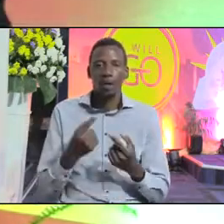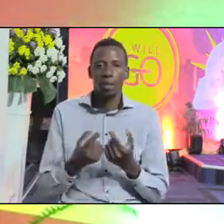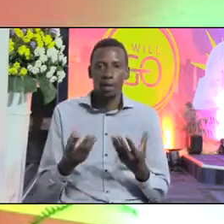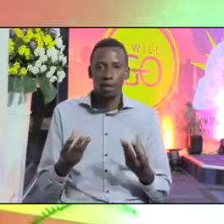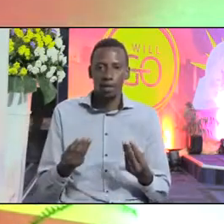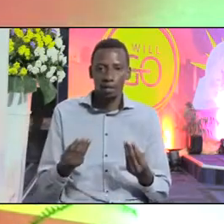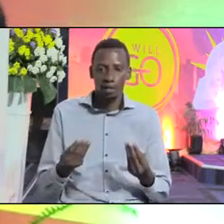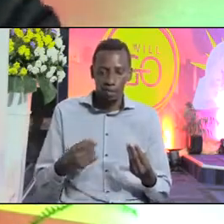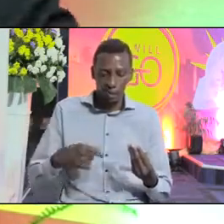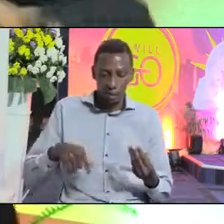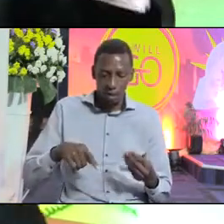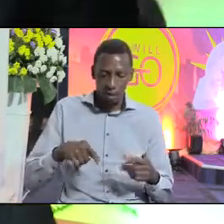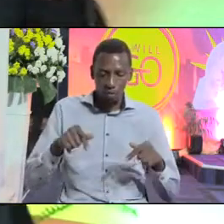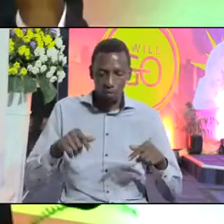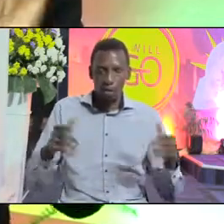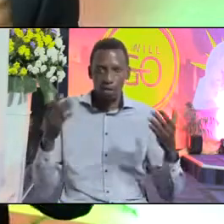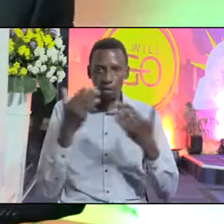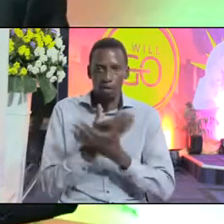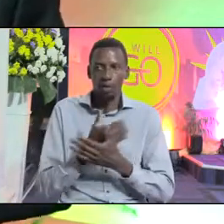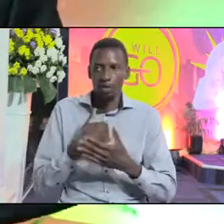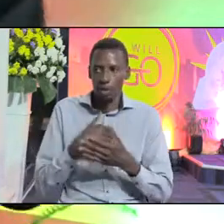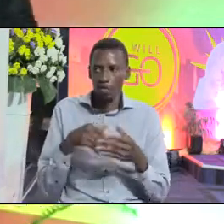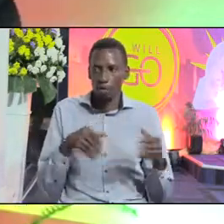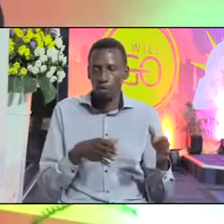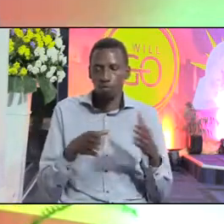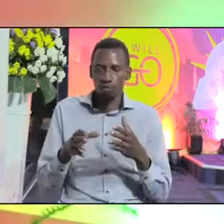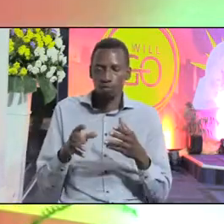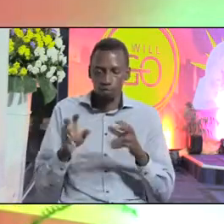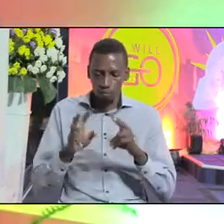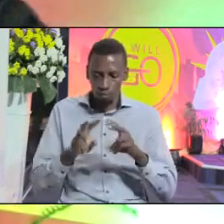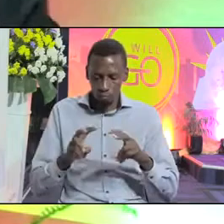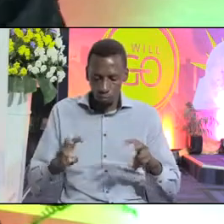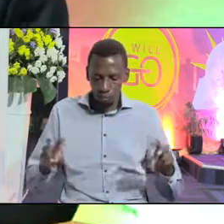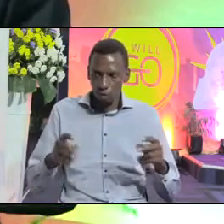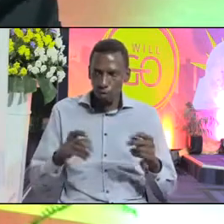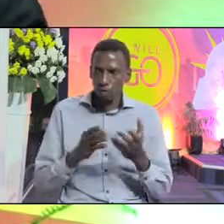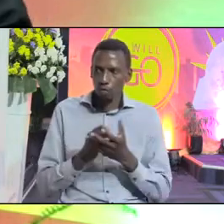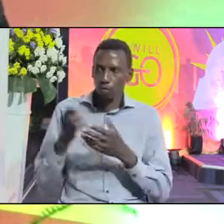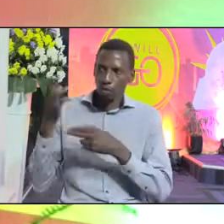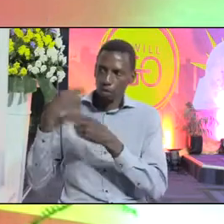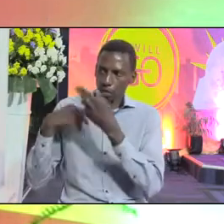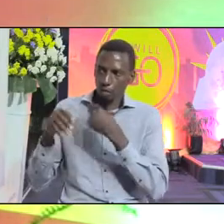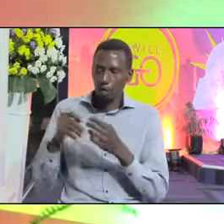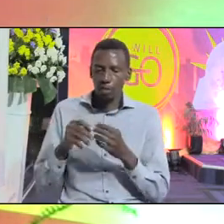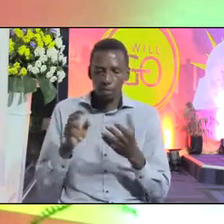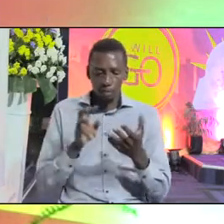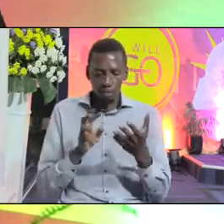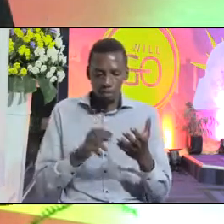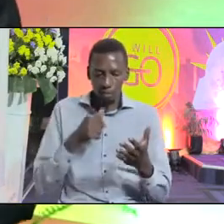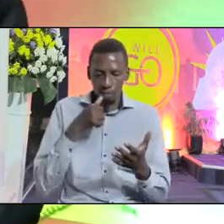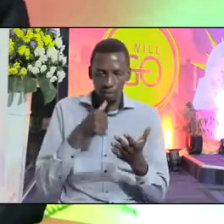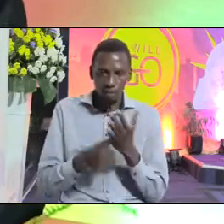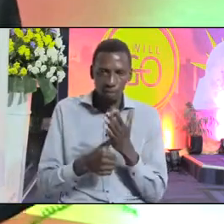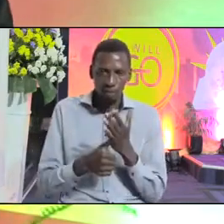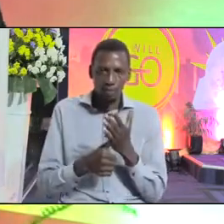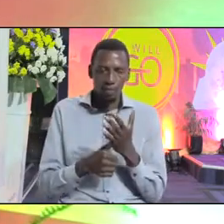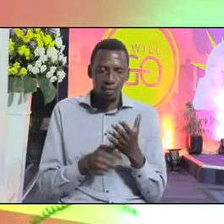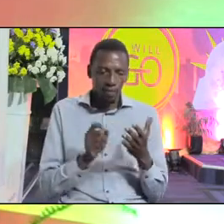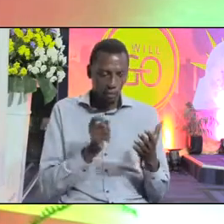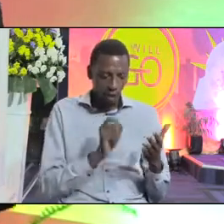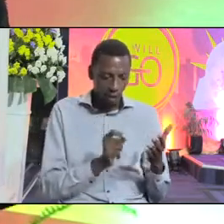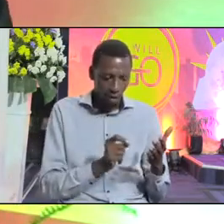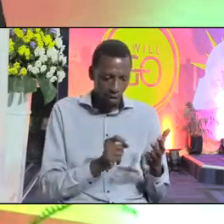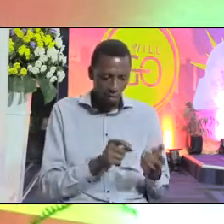the opportunity to look over the shoulder of history, as it were, and read a letter written to